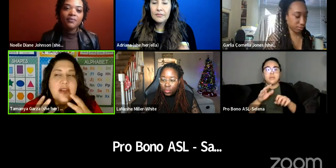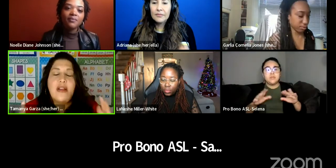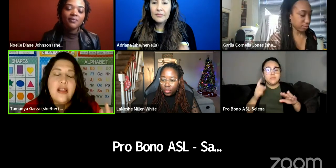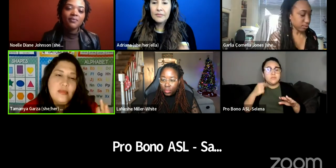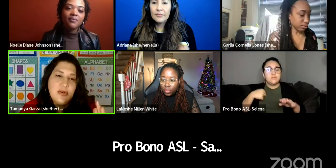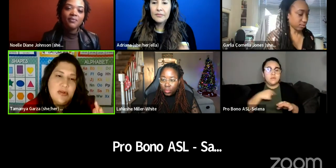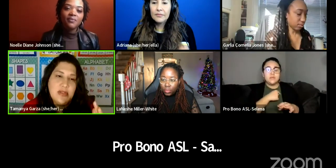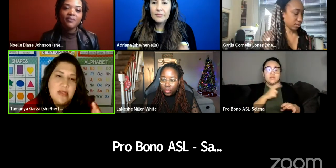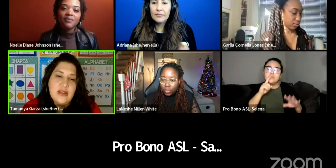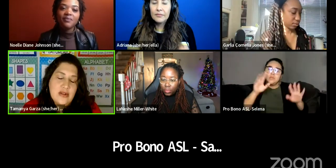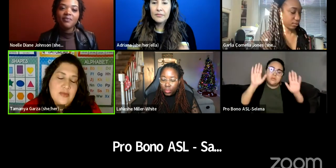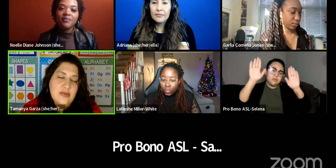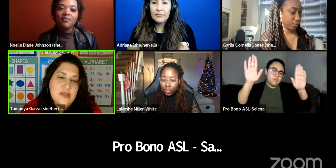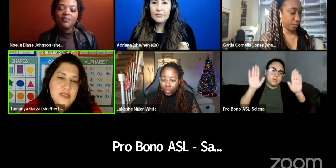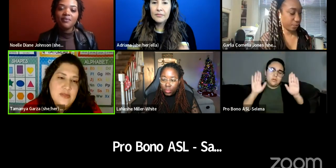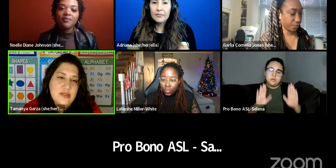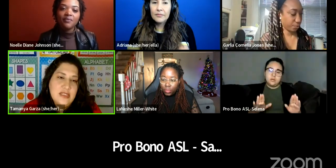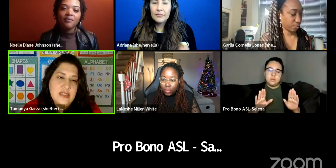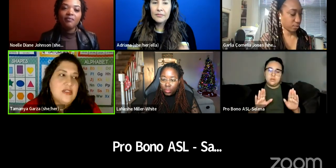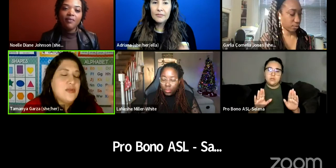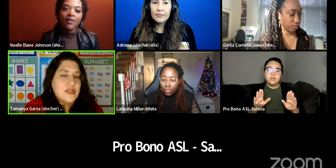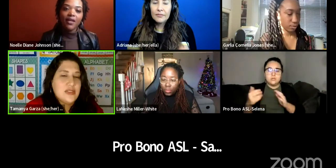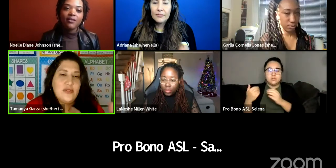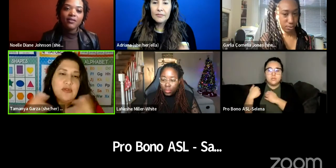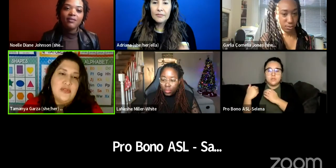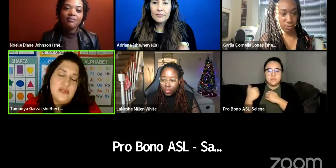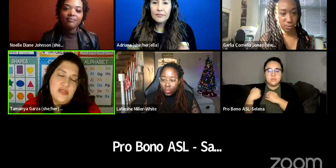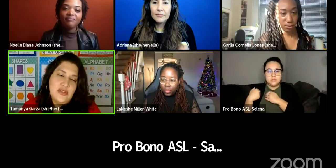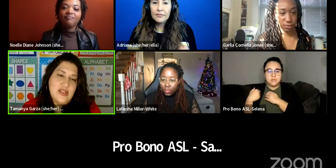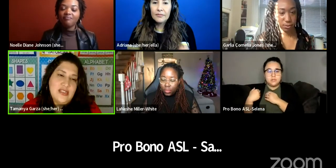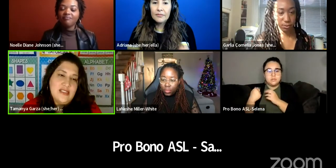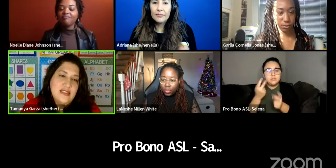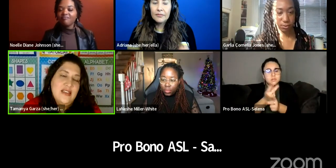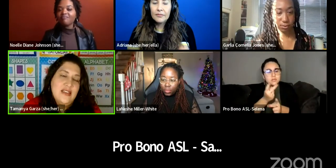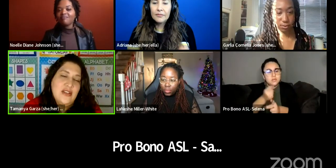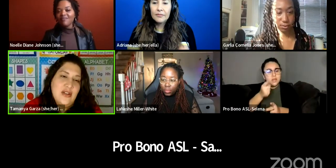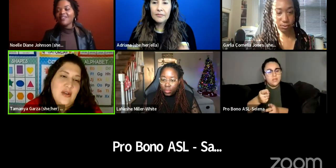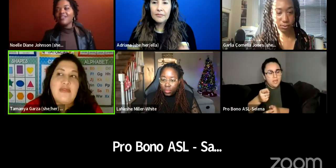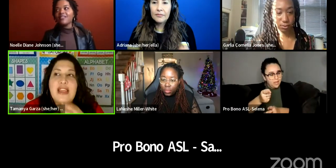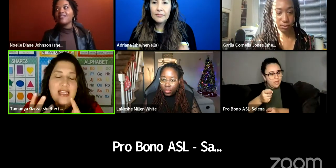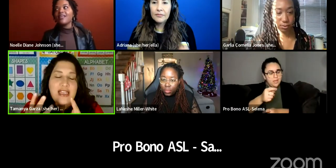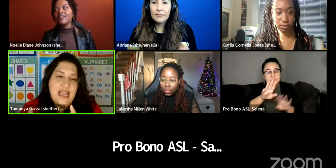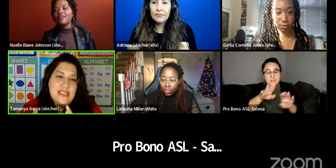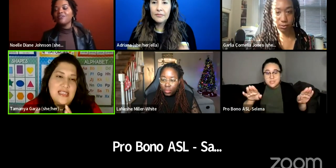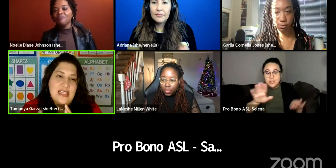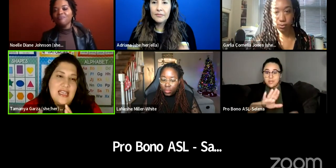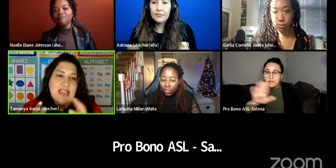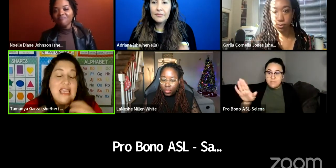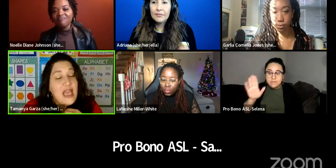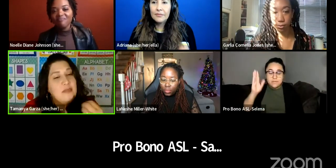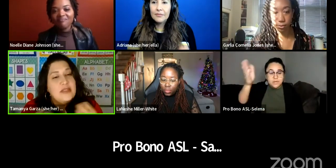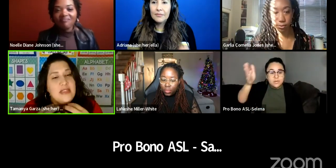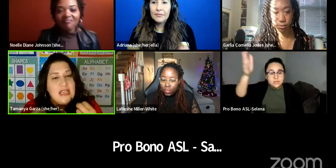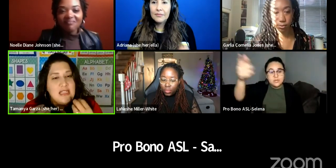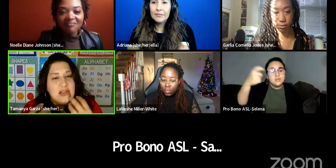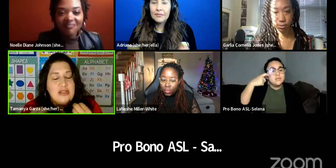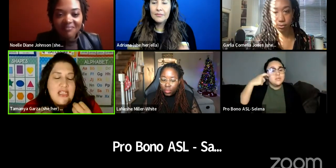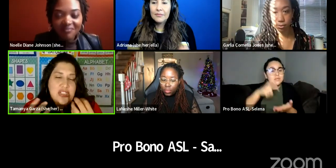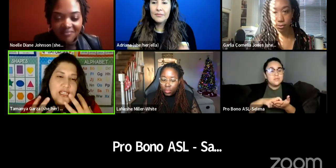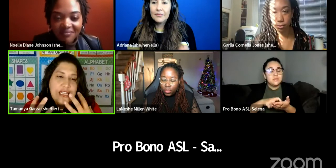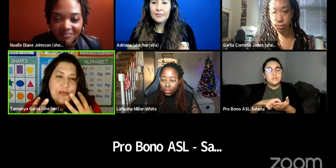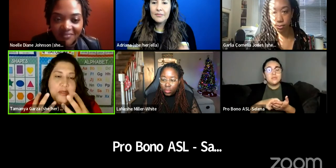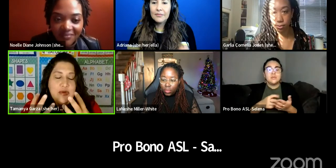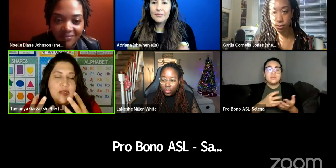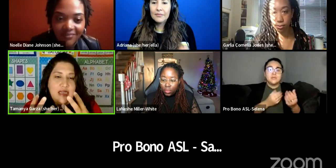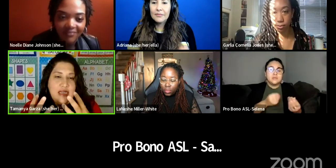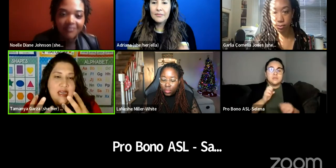Like, what an incredible responsibility to be stewards of those two journeys, you know, and recognizing the empathy and the